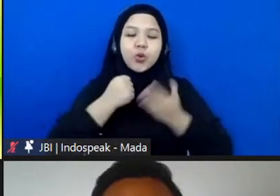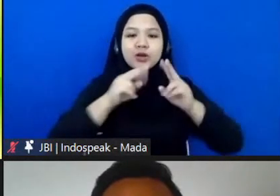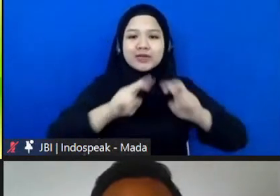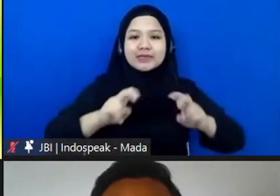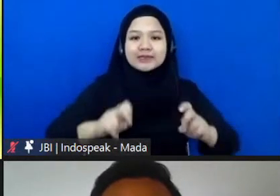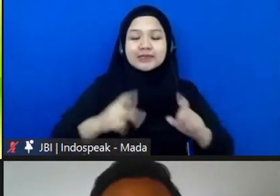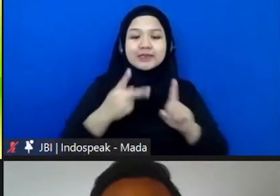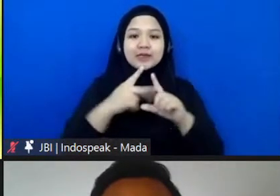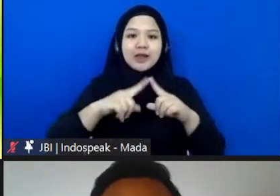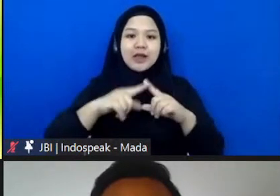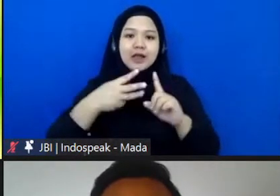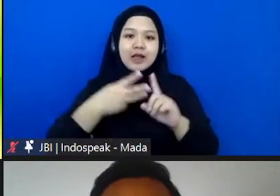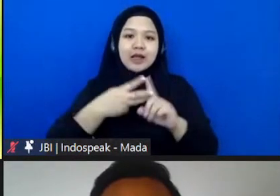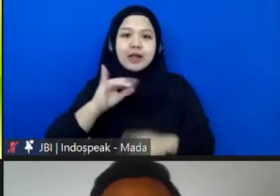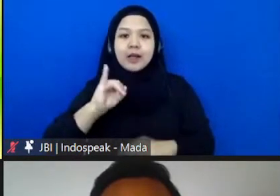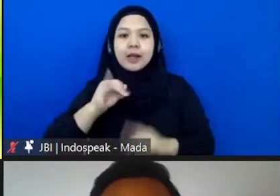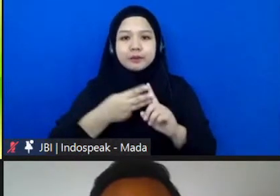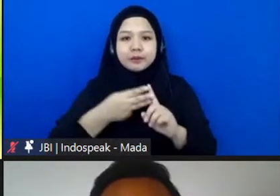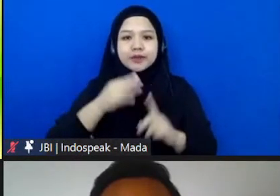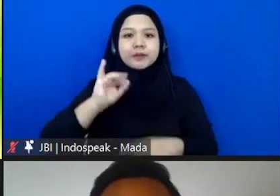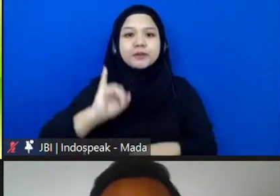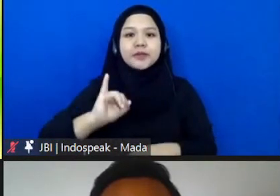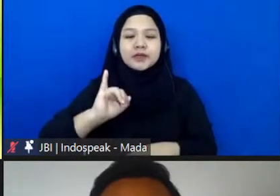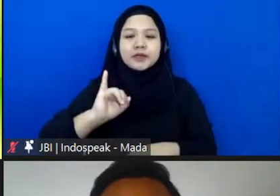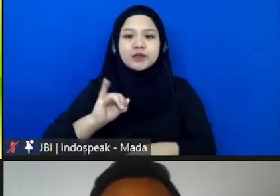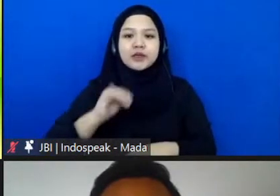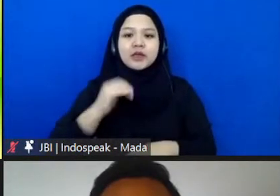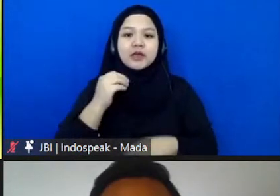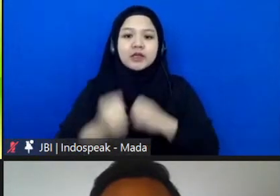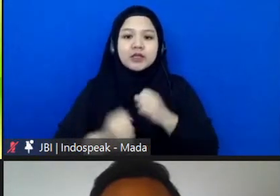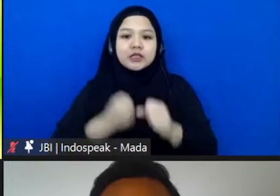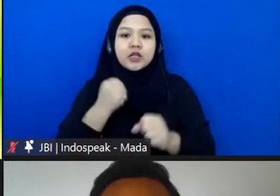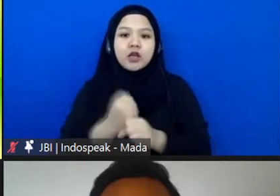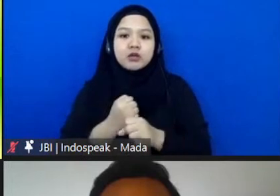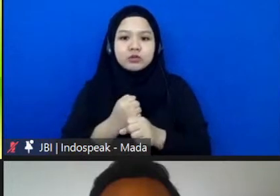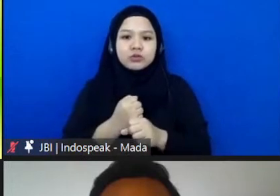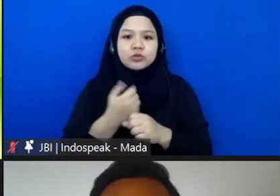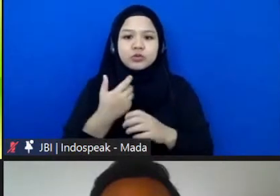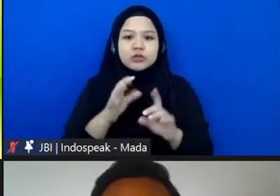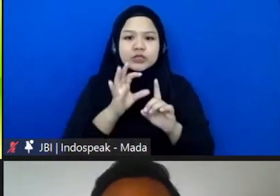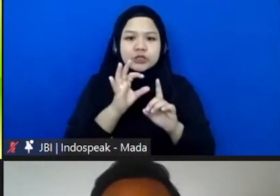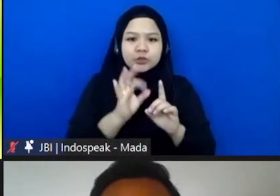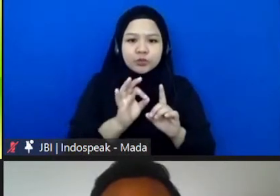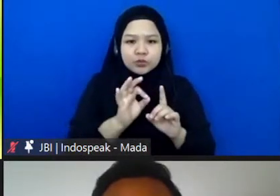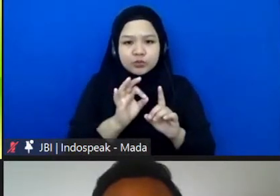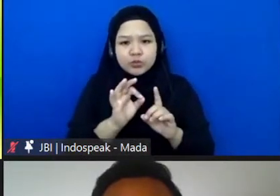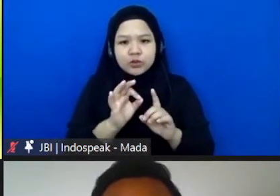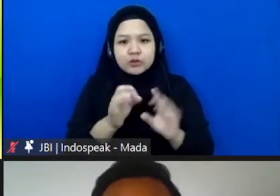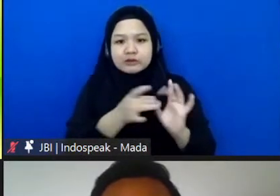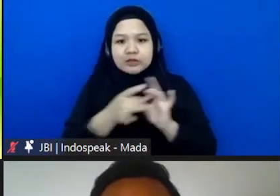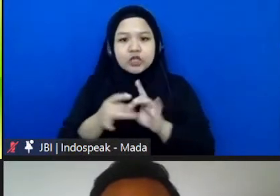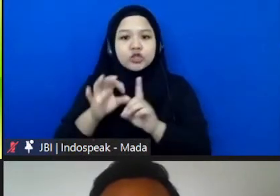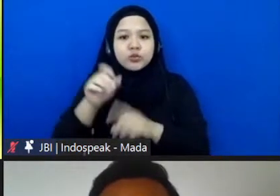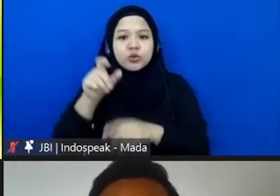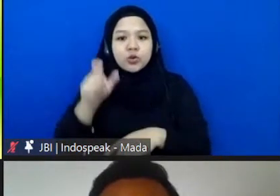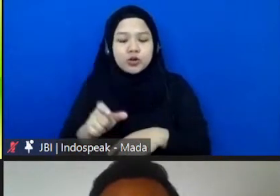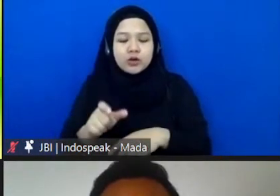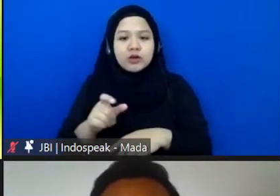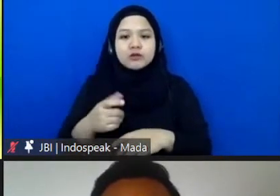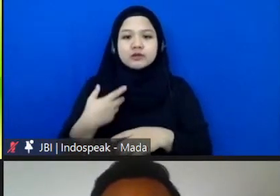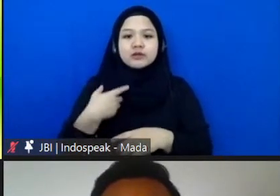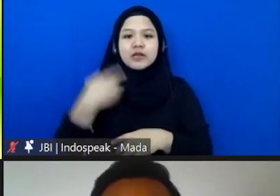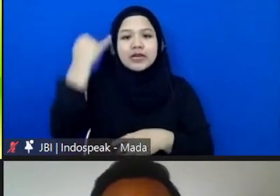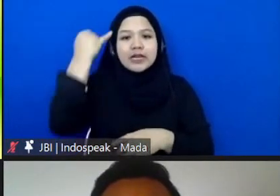2019, was acknowledged in the Nature's 10 list of the 10 people who helped shape science in 2020, was included in Forbes